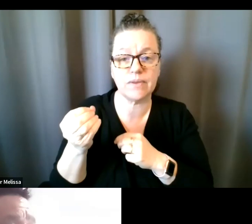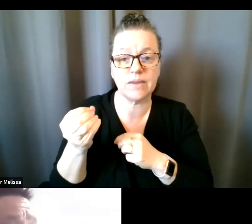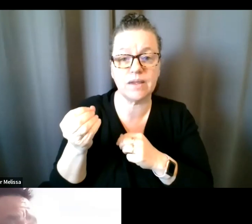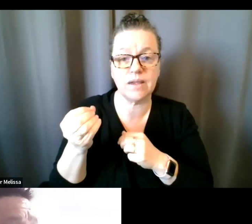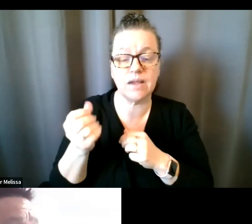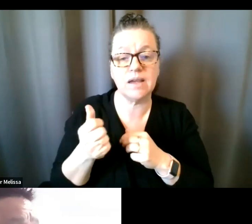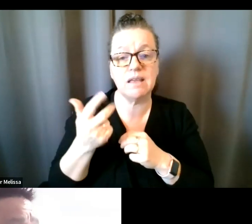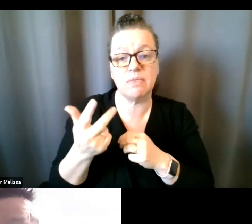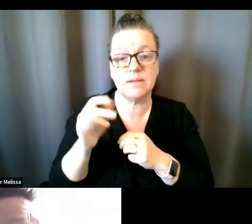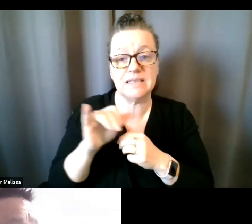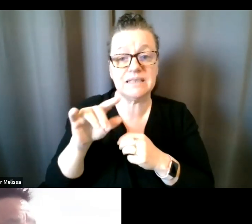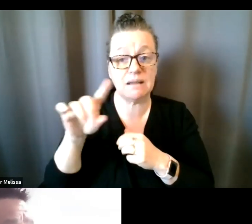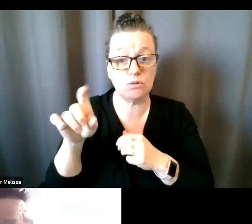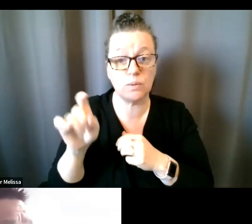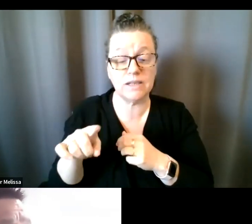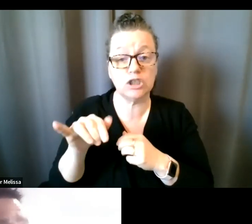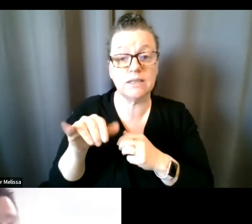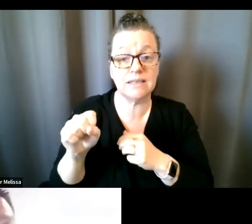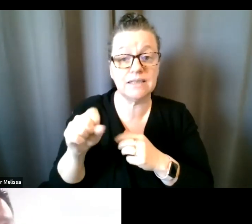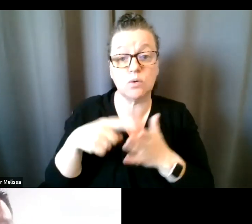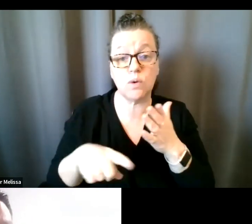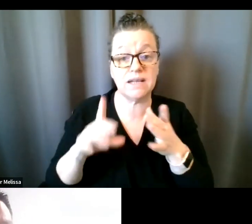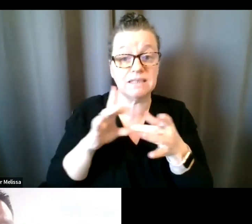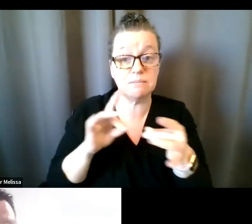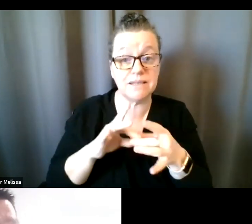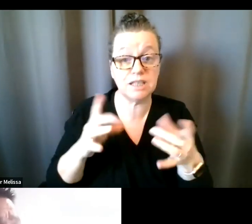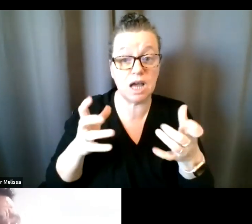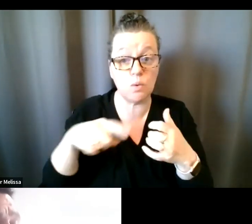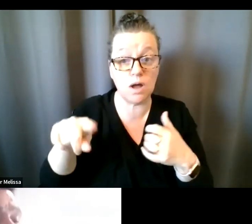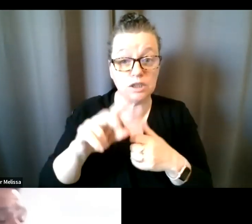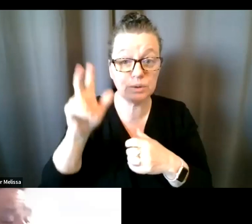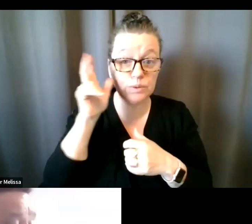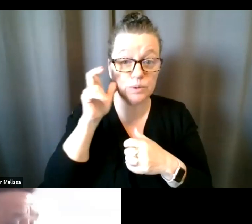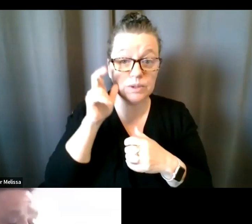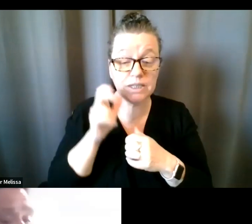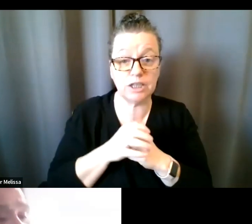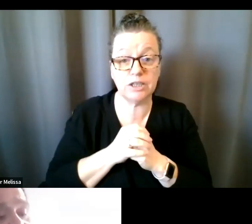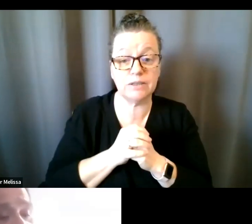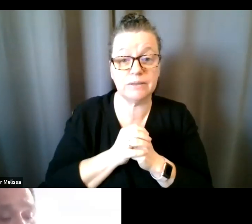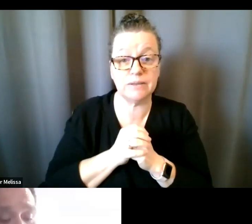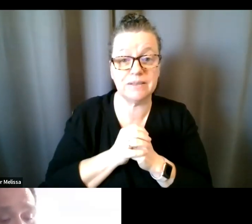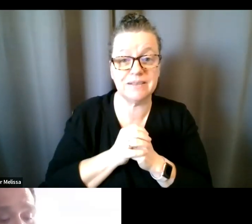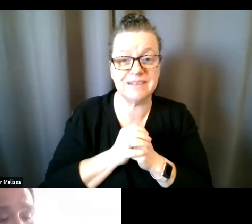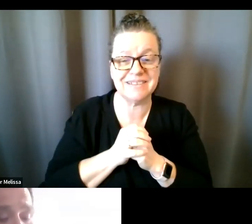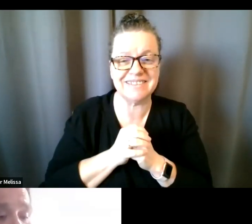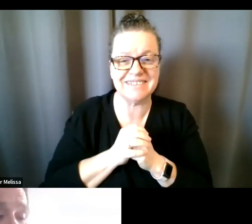three, same question is, what is the message I want you guys to hear? Is